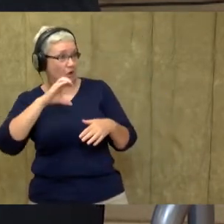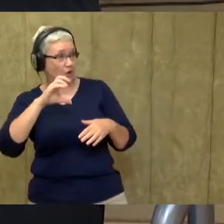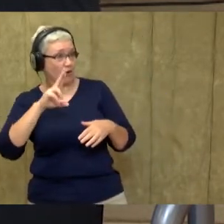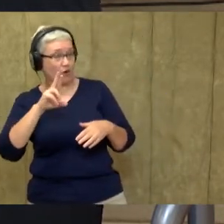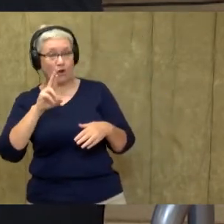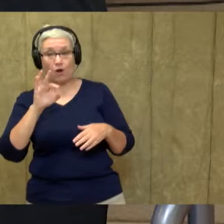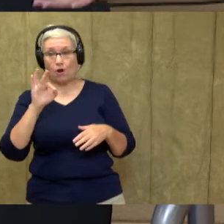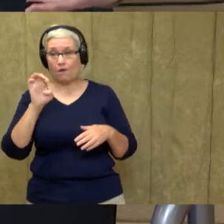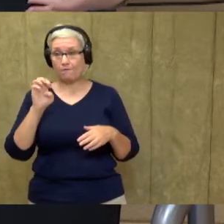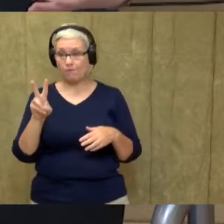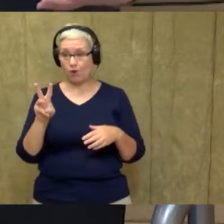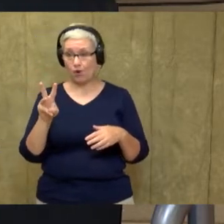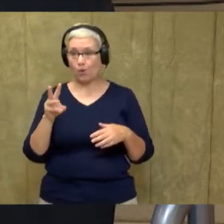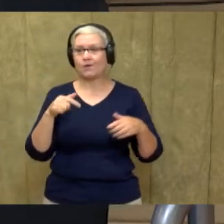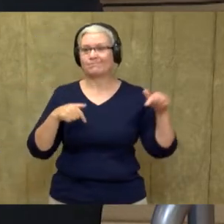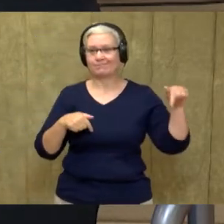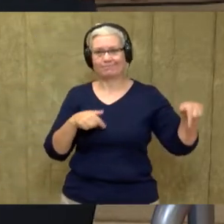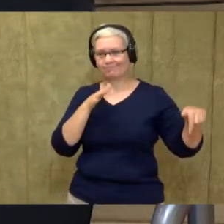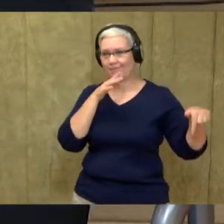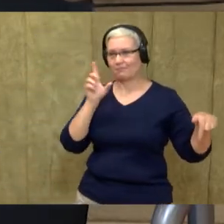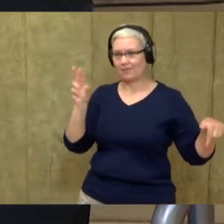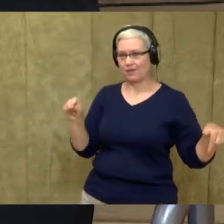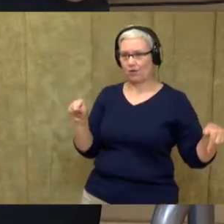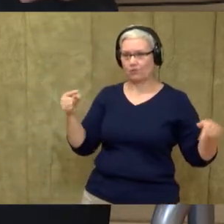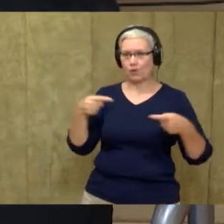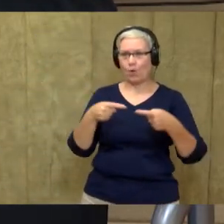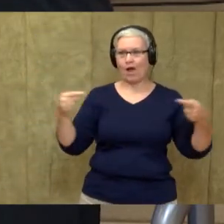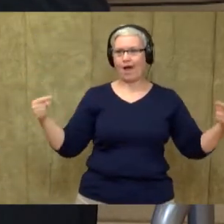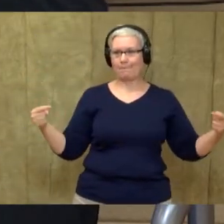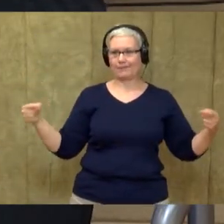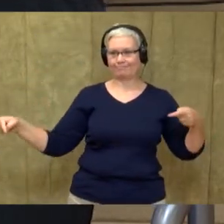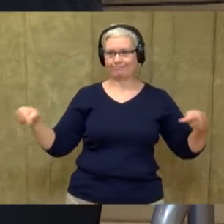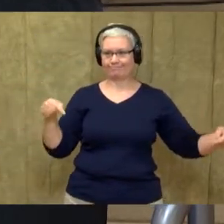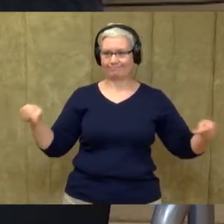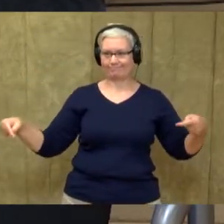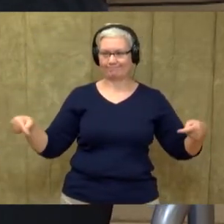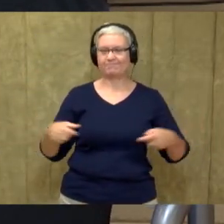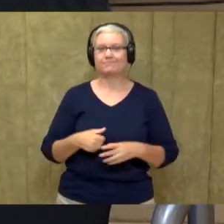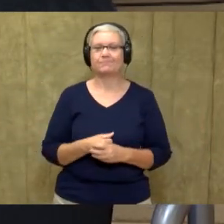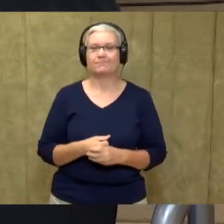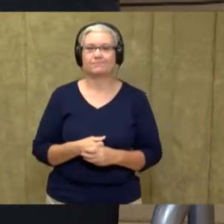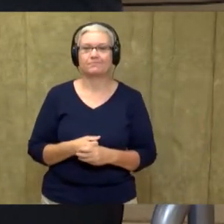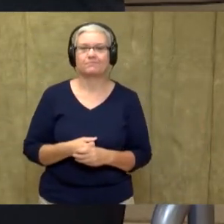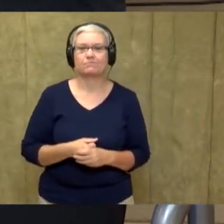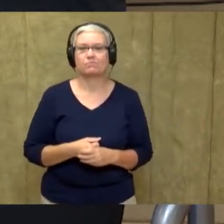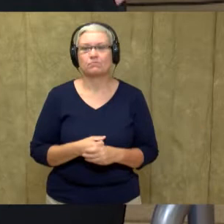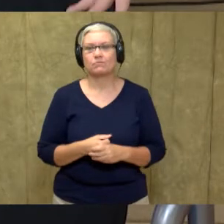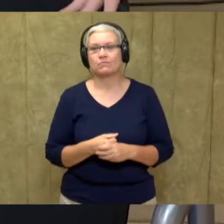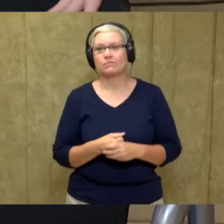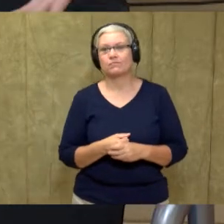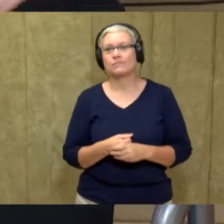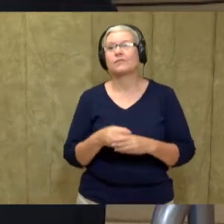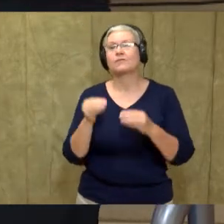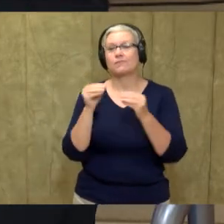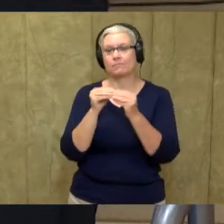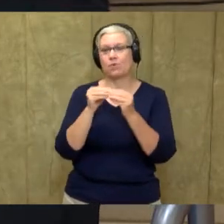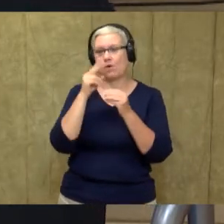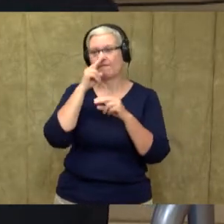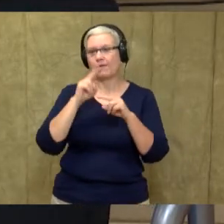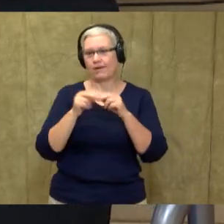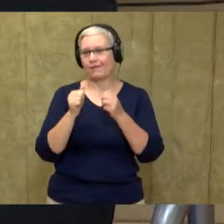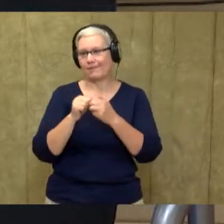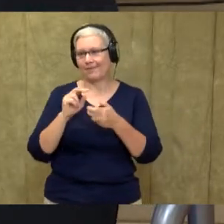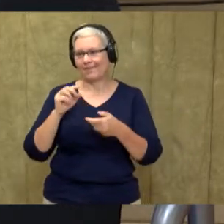and you're needing more responsibility, right? Yeah. Really, we want to have a little bit more fun with our friends,